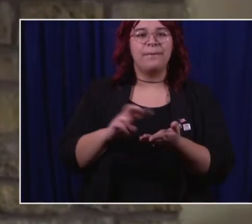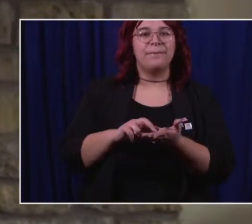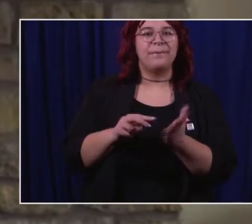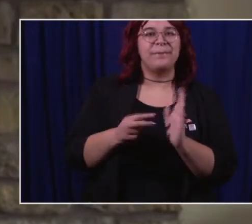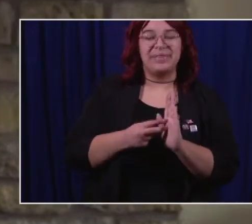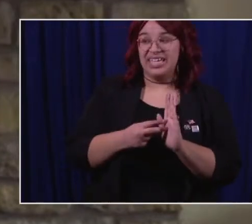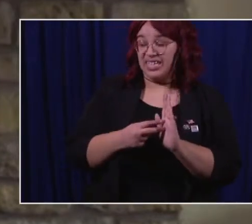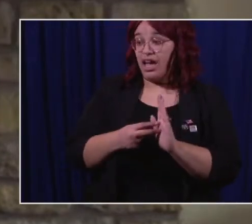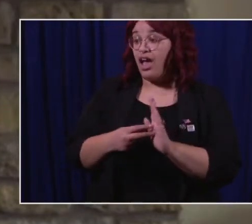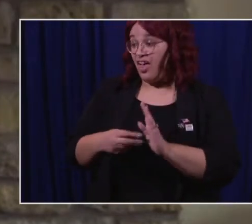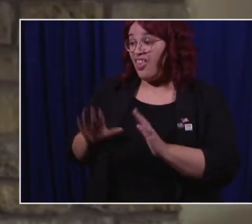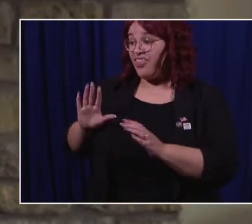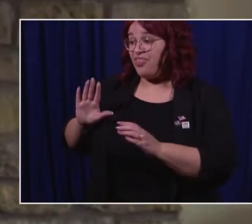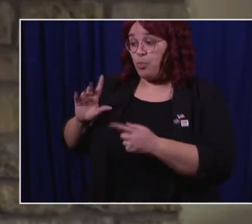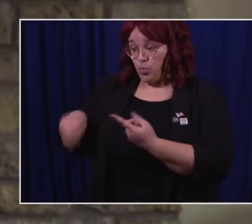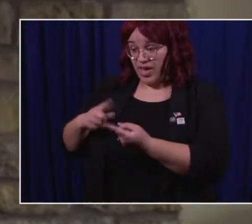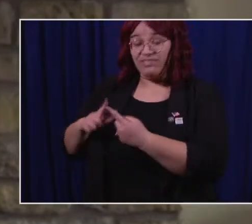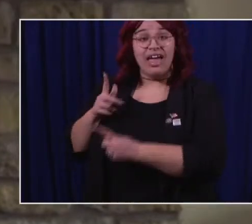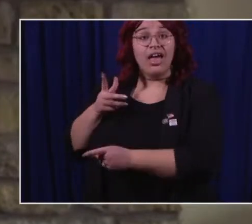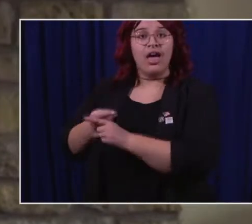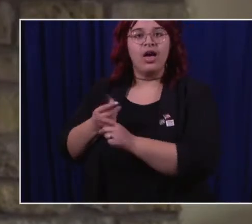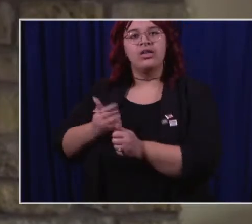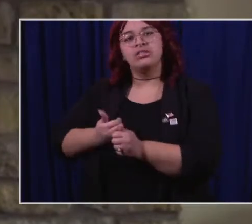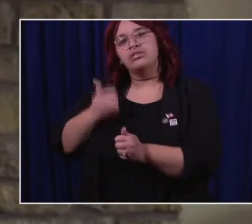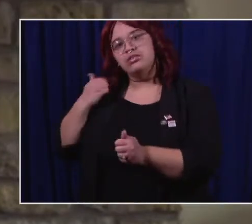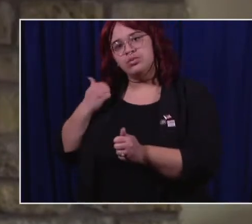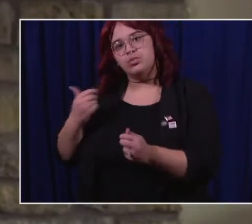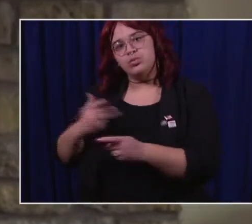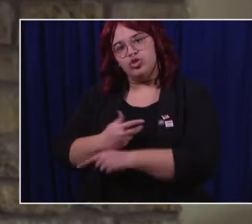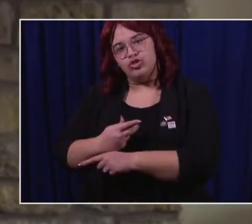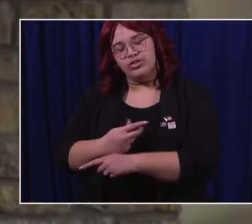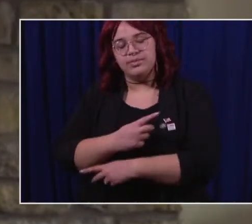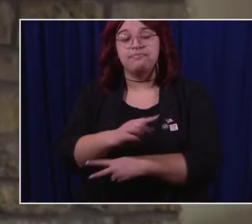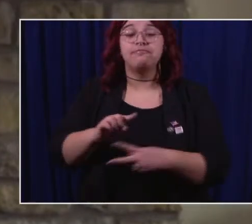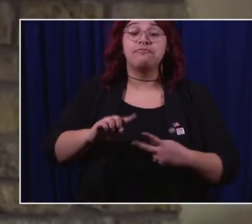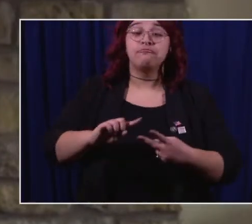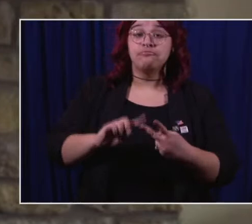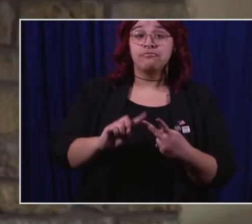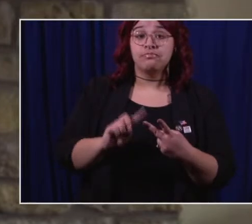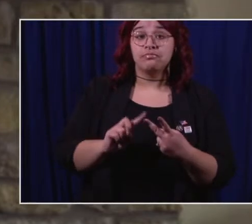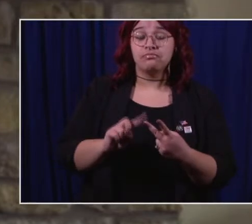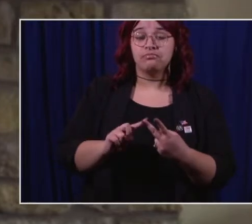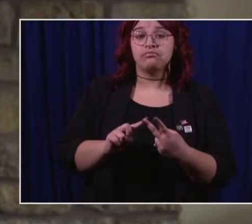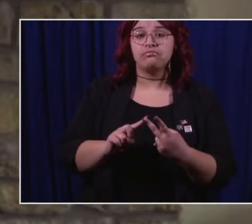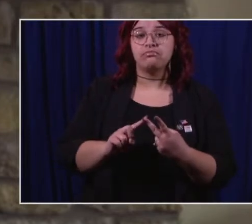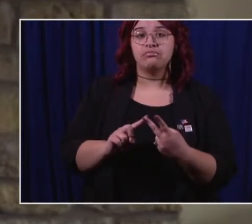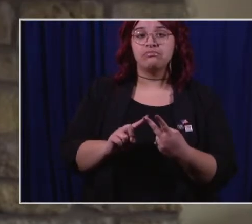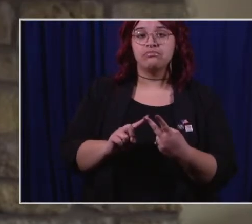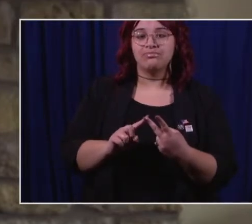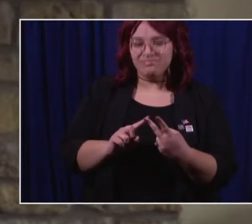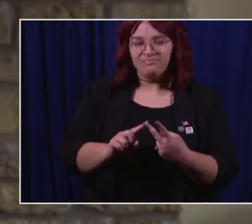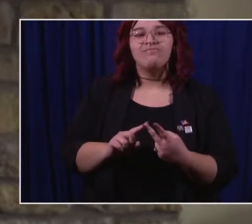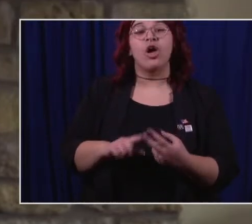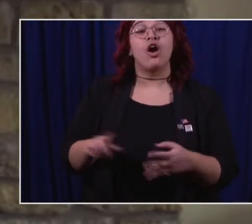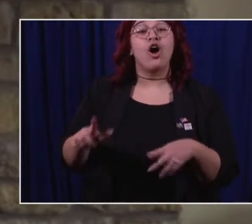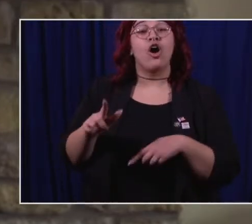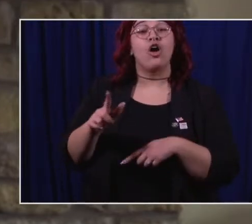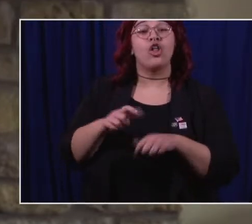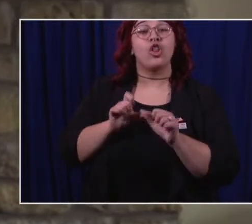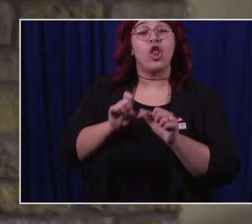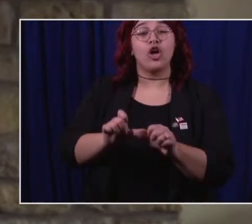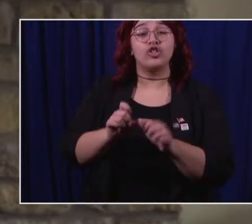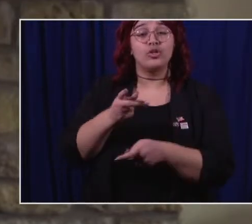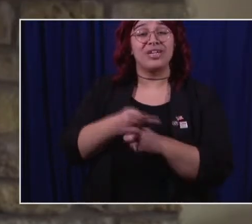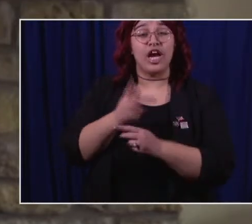vaccine. That's one concern. The other, a question about when widespread resuming of visitors at long-term care centers